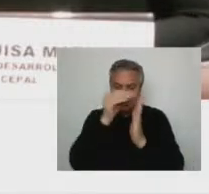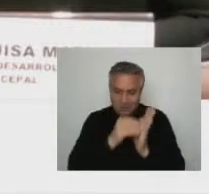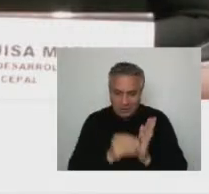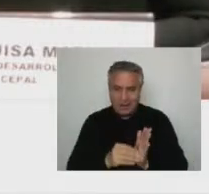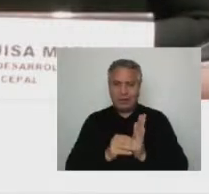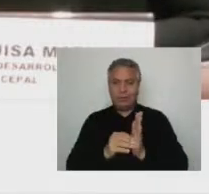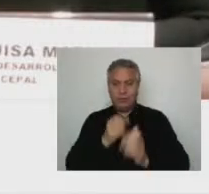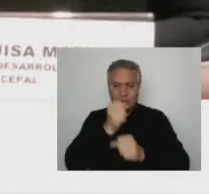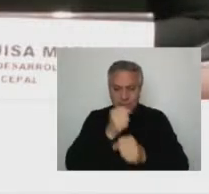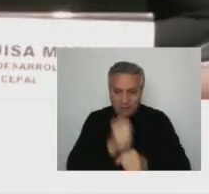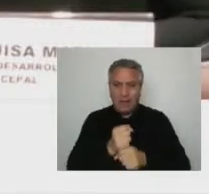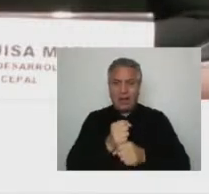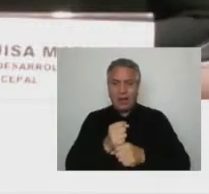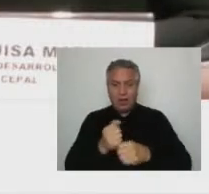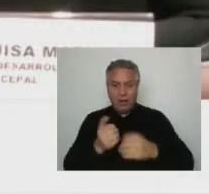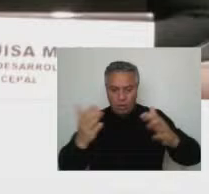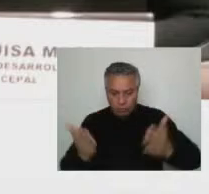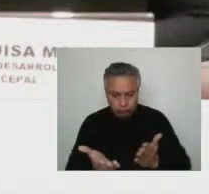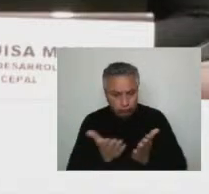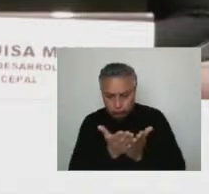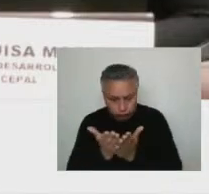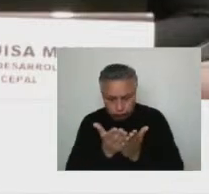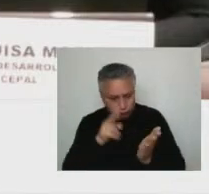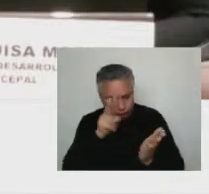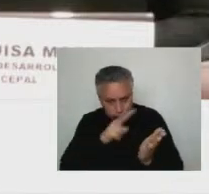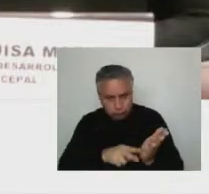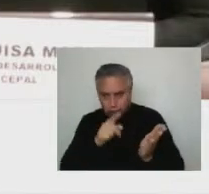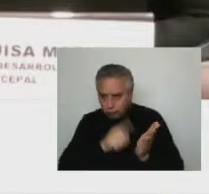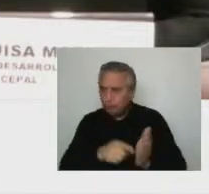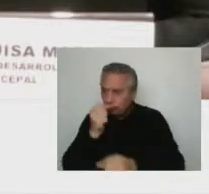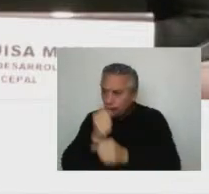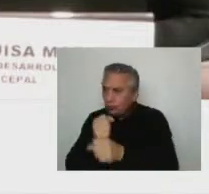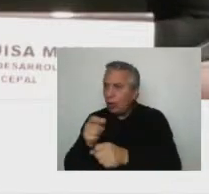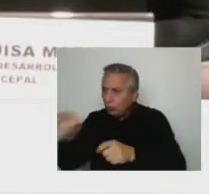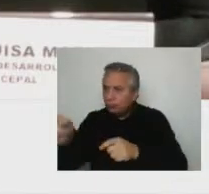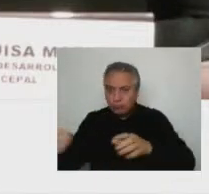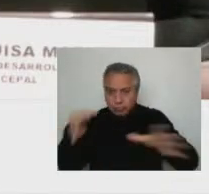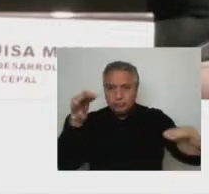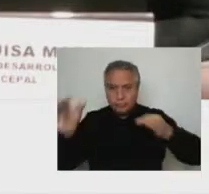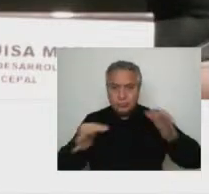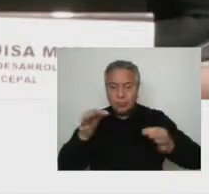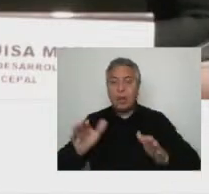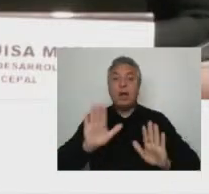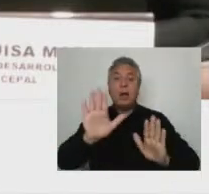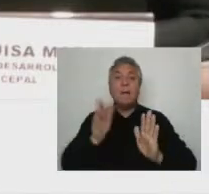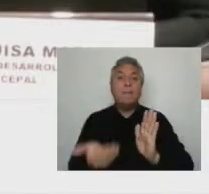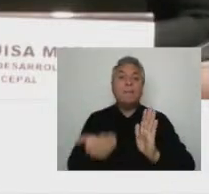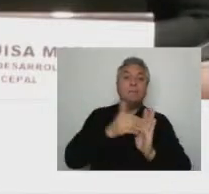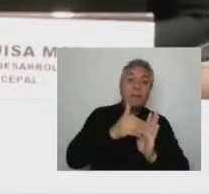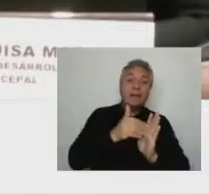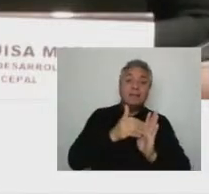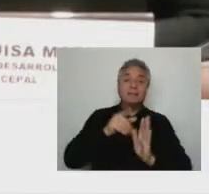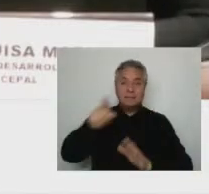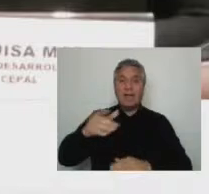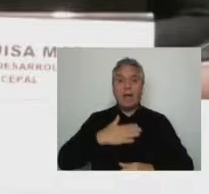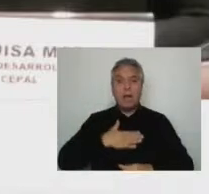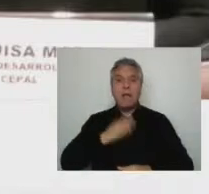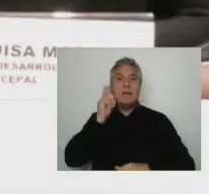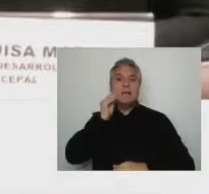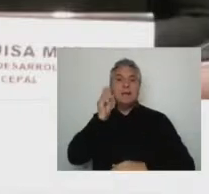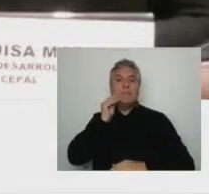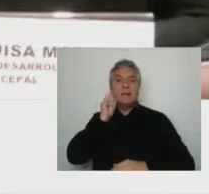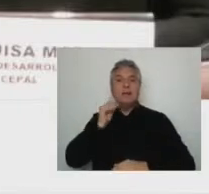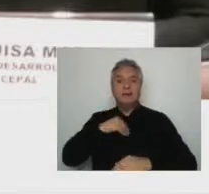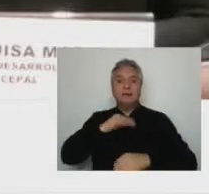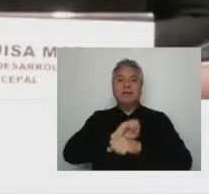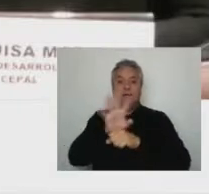existing data, as well as in keeping with the literature out there and different studies and the experience that we had during the COVID-19